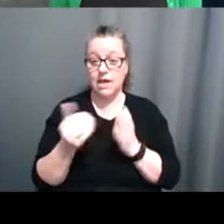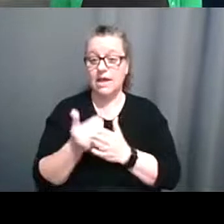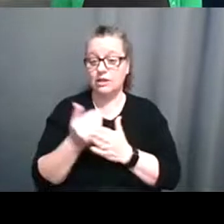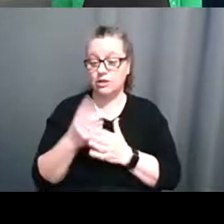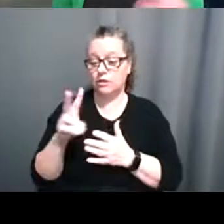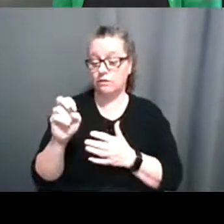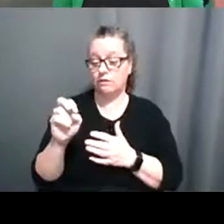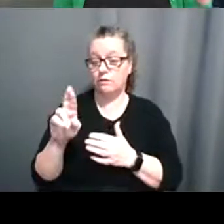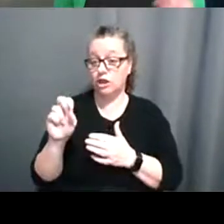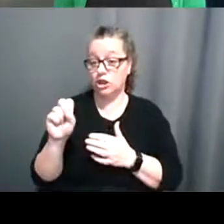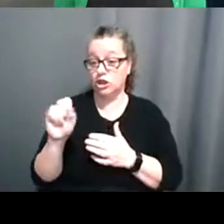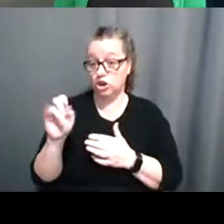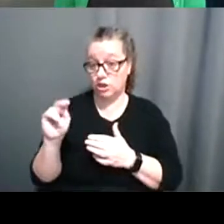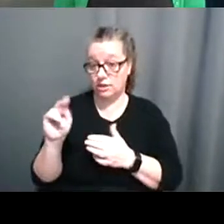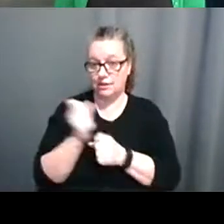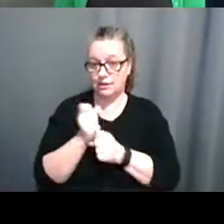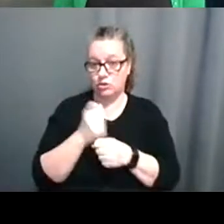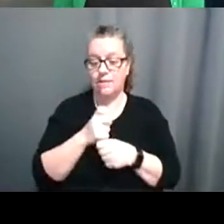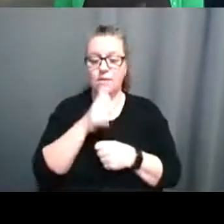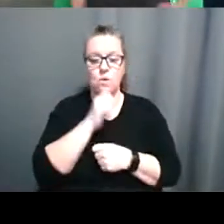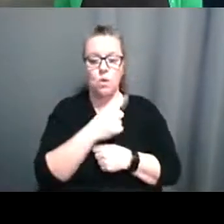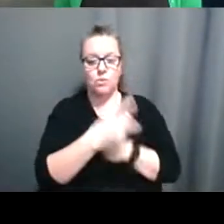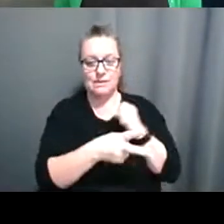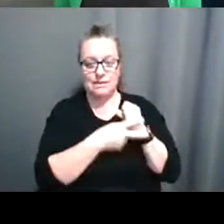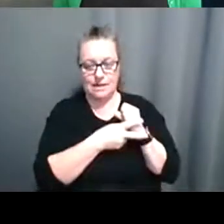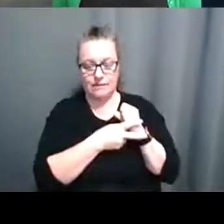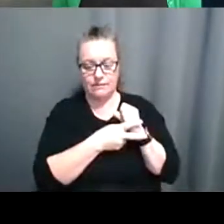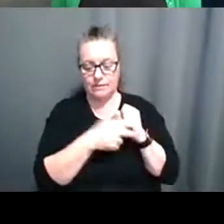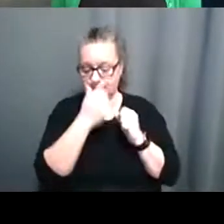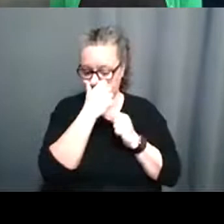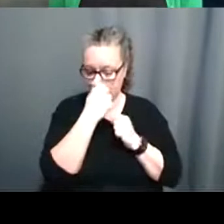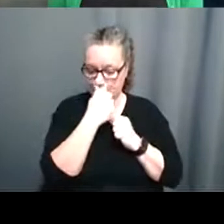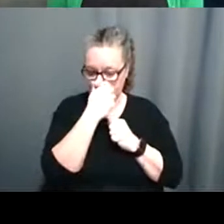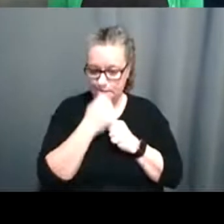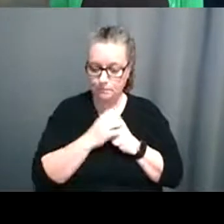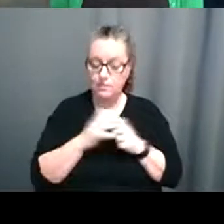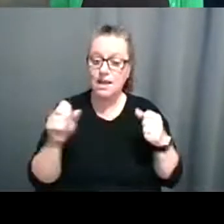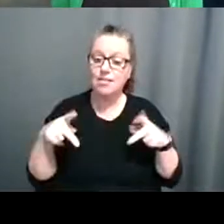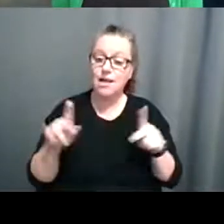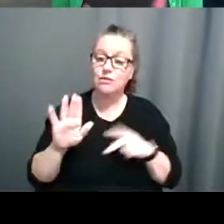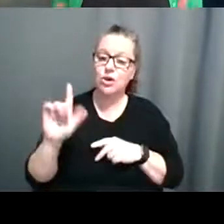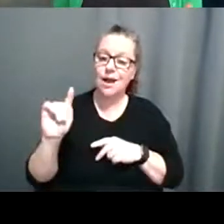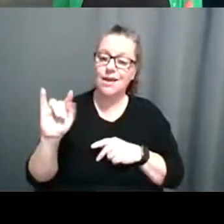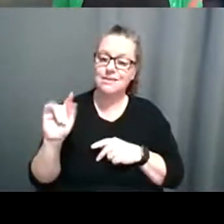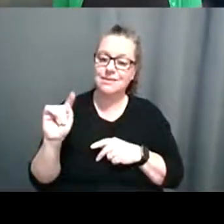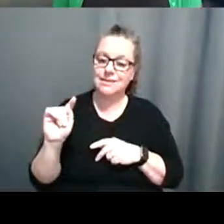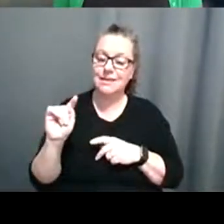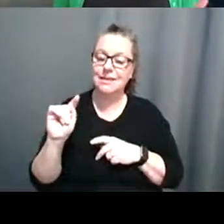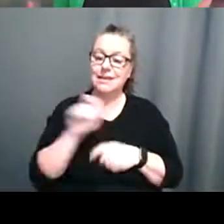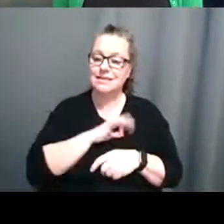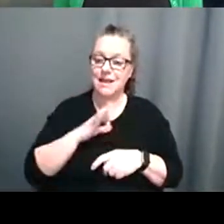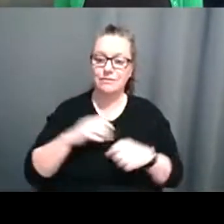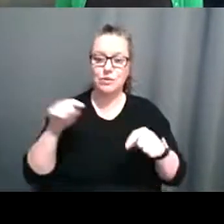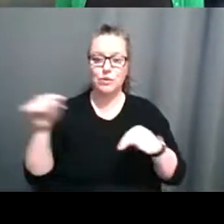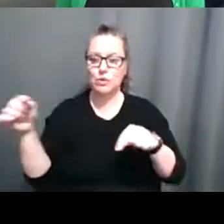is created and the old one is saved. Basically, it allows your IT staff to go in and restore anything